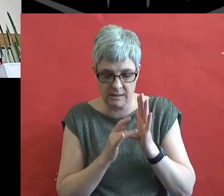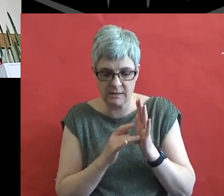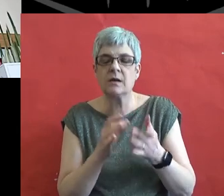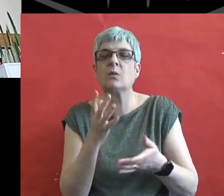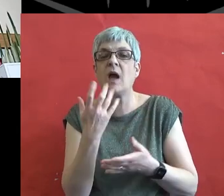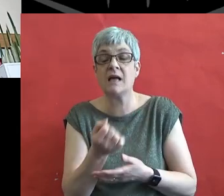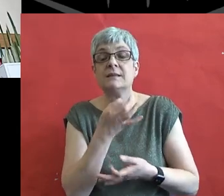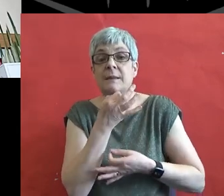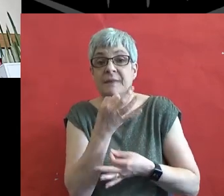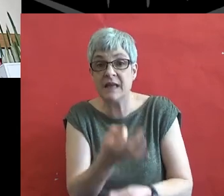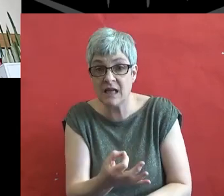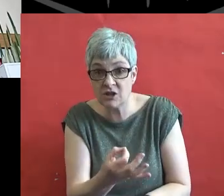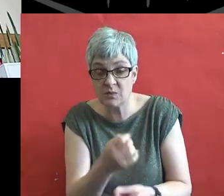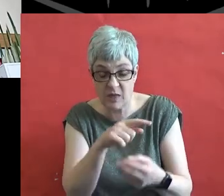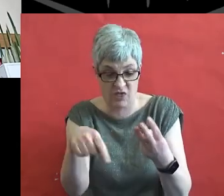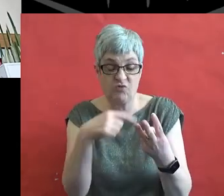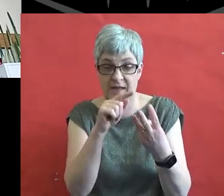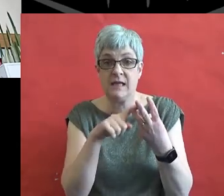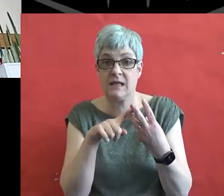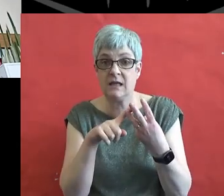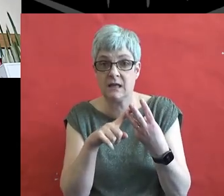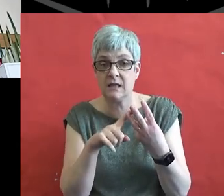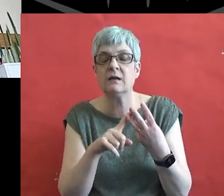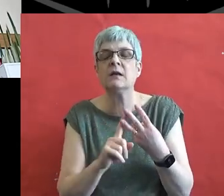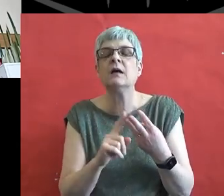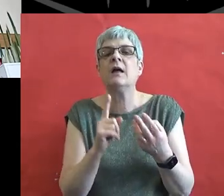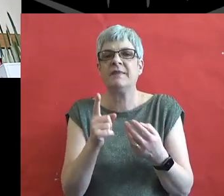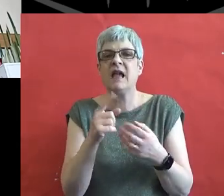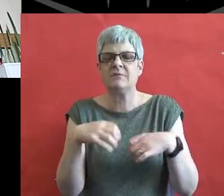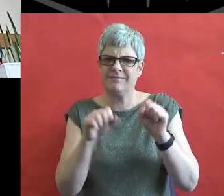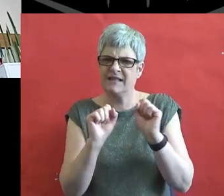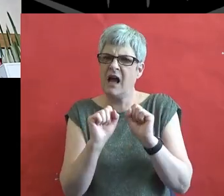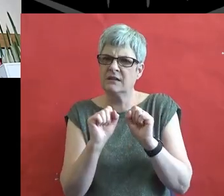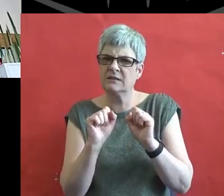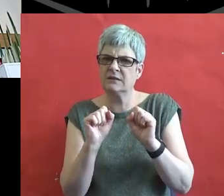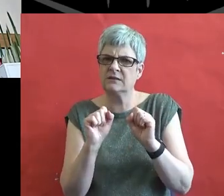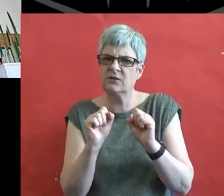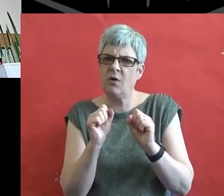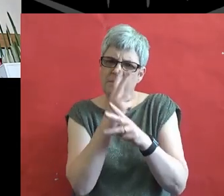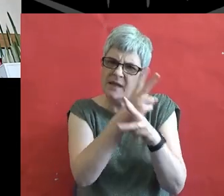temptation with the three particular ones, and then the beginning of his public ministry.